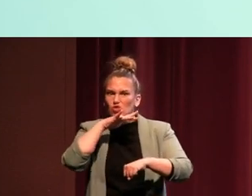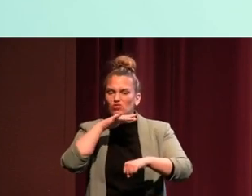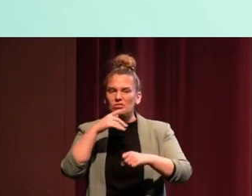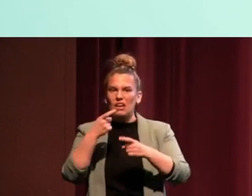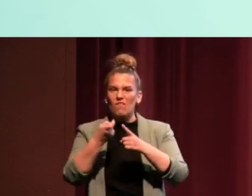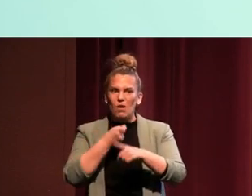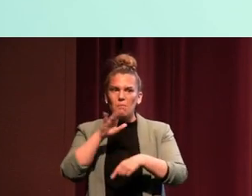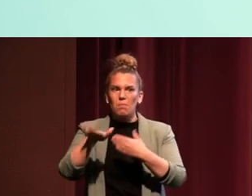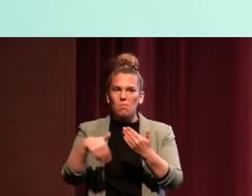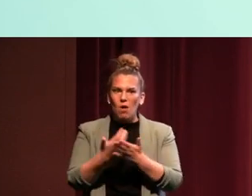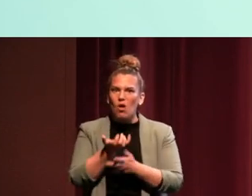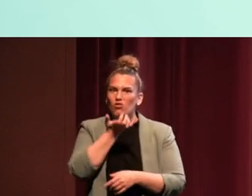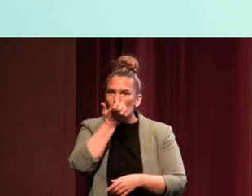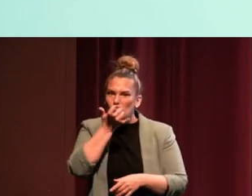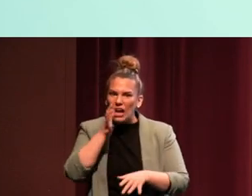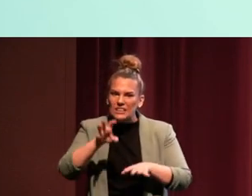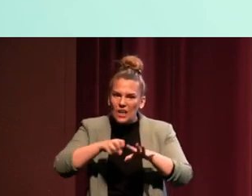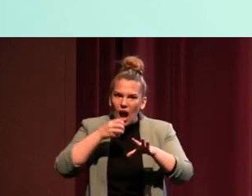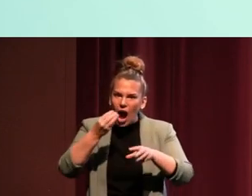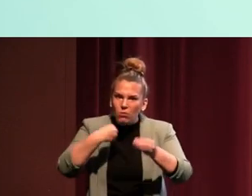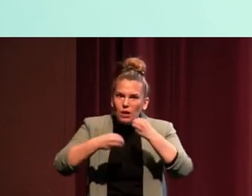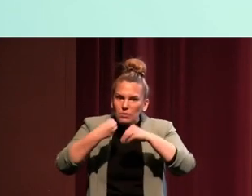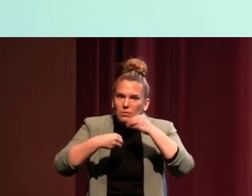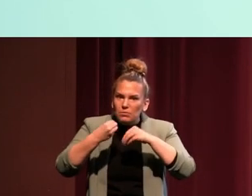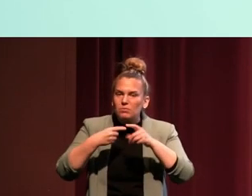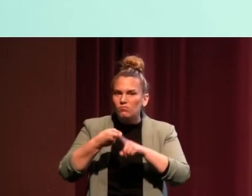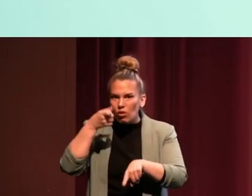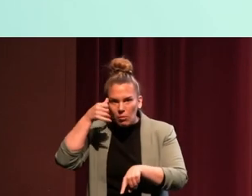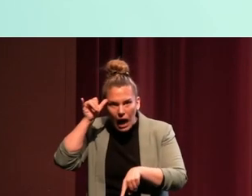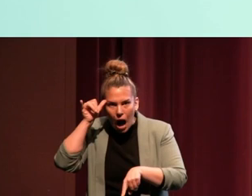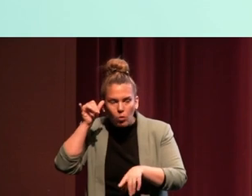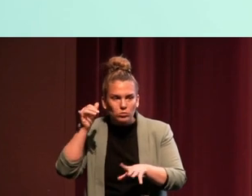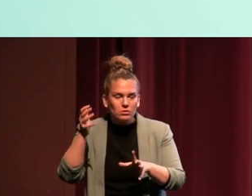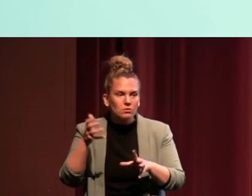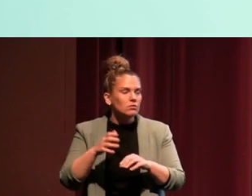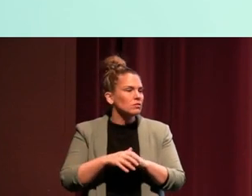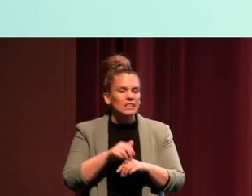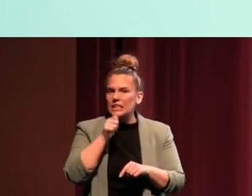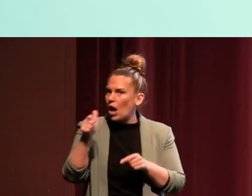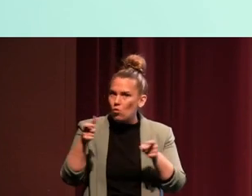grazed in totally unregulated fashion for 10 or 20 years.